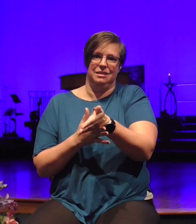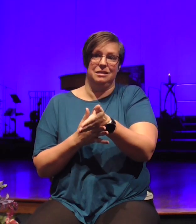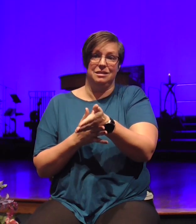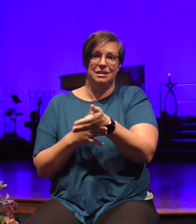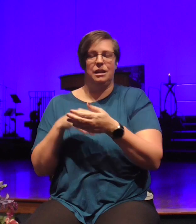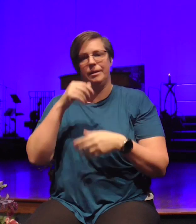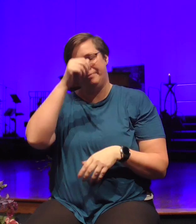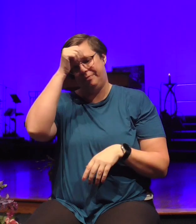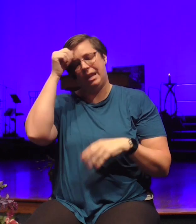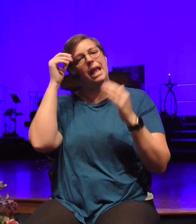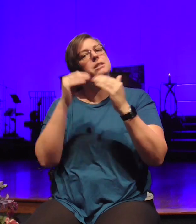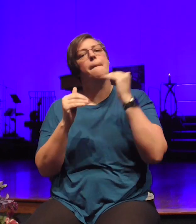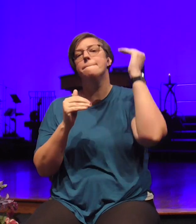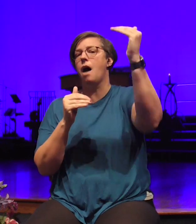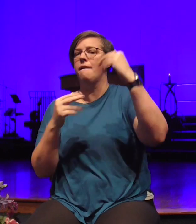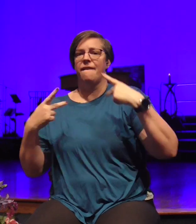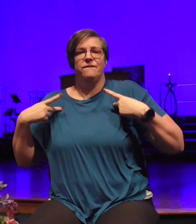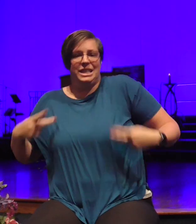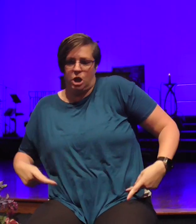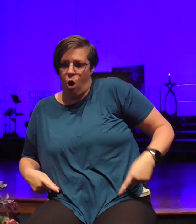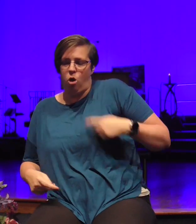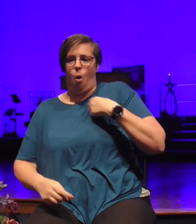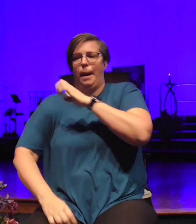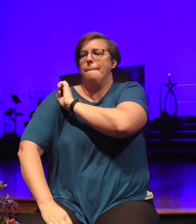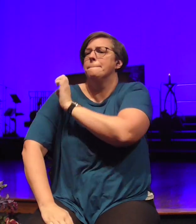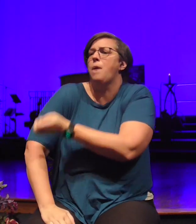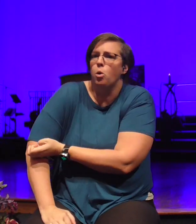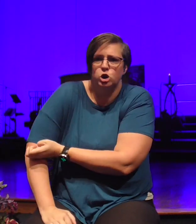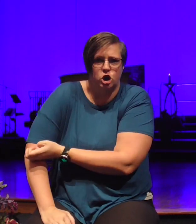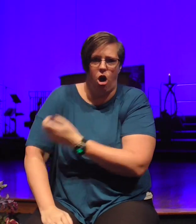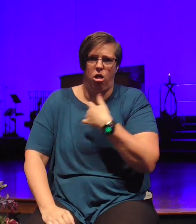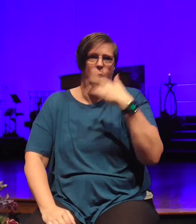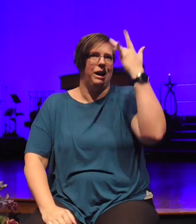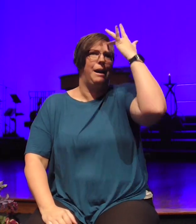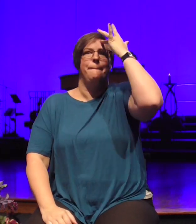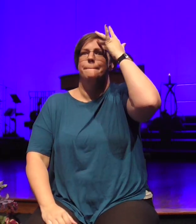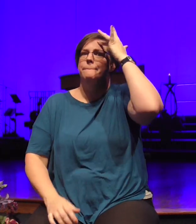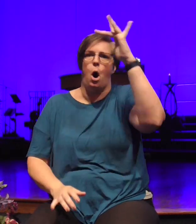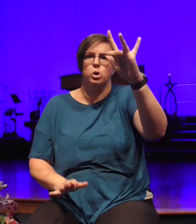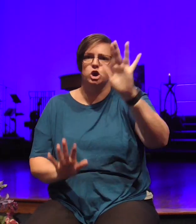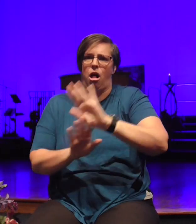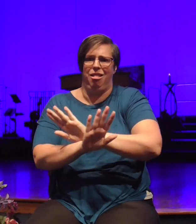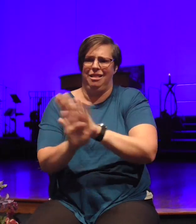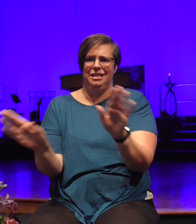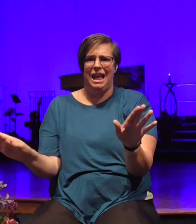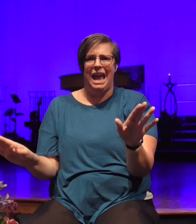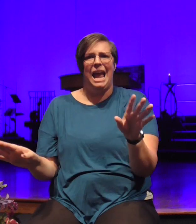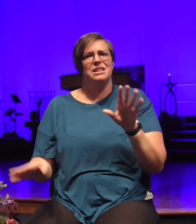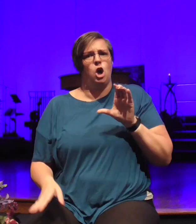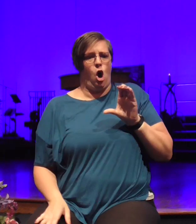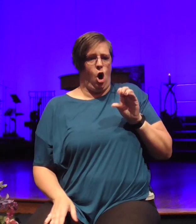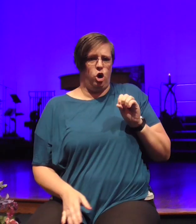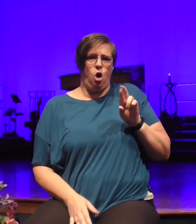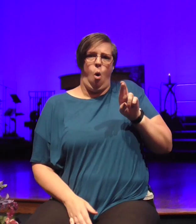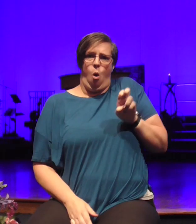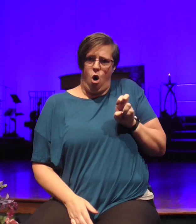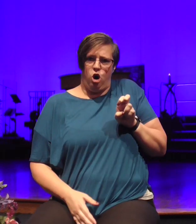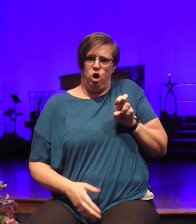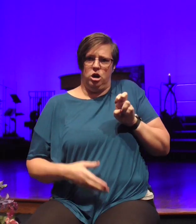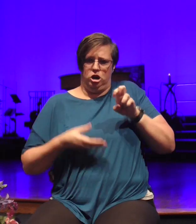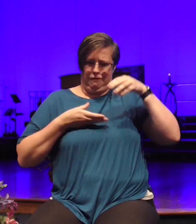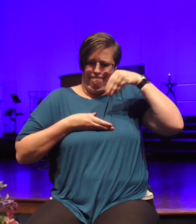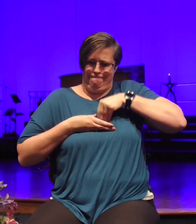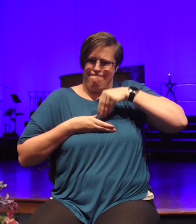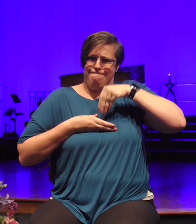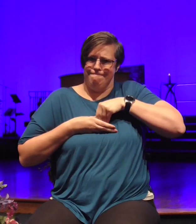beyond physical resilience or emotional resilience or intellectual resilience. It is the core resilience that we need